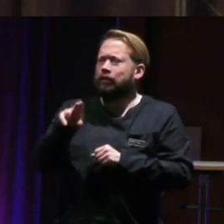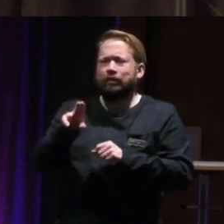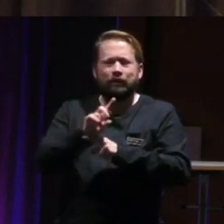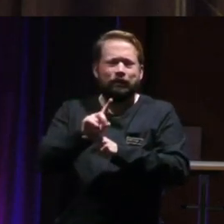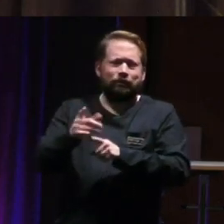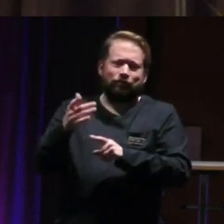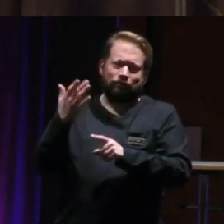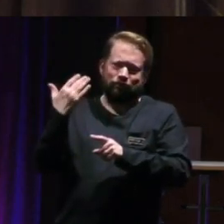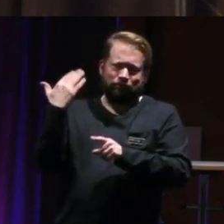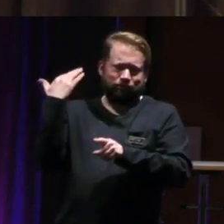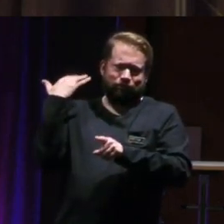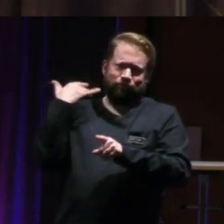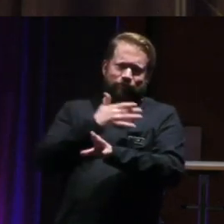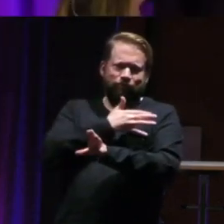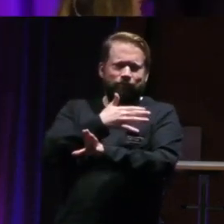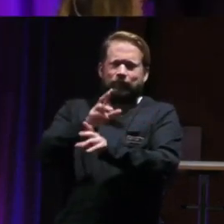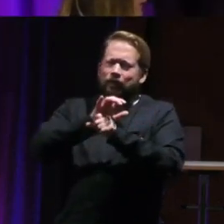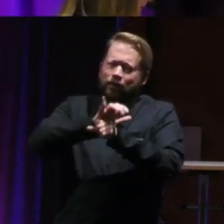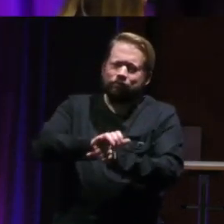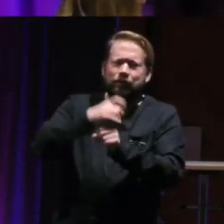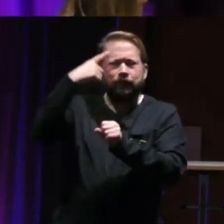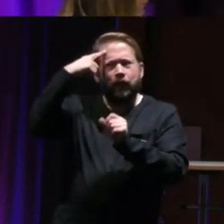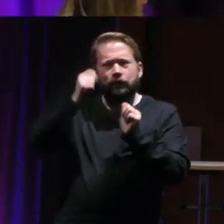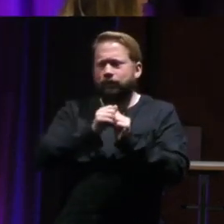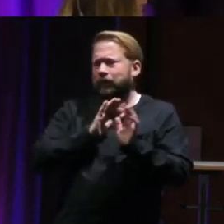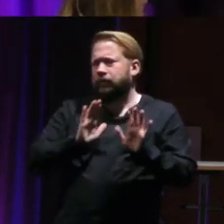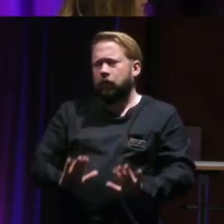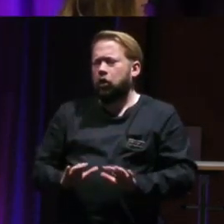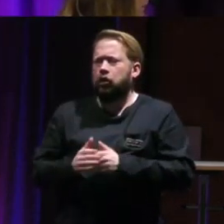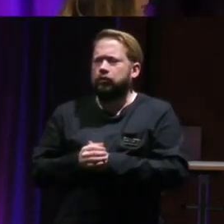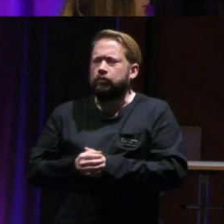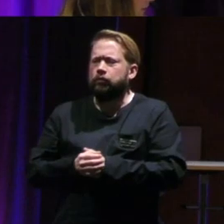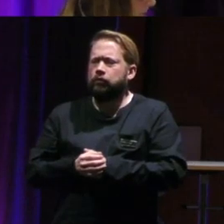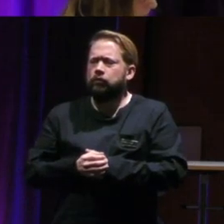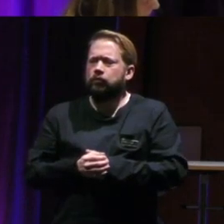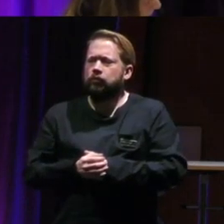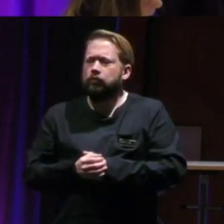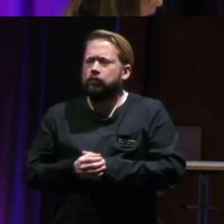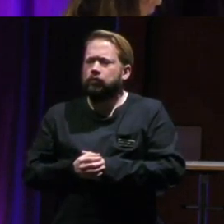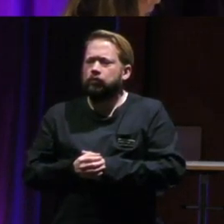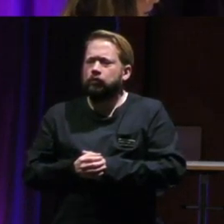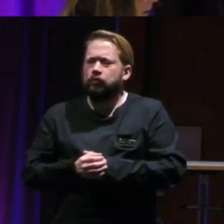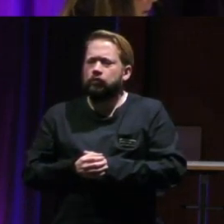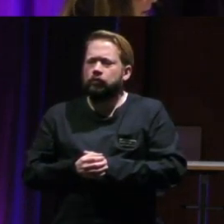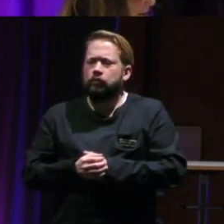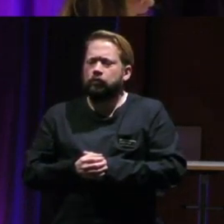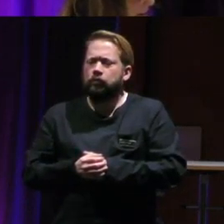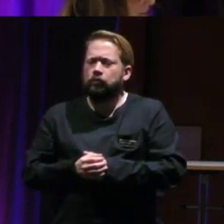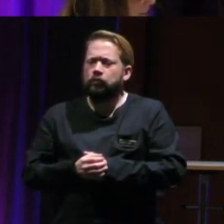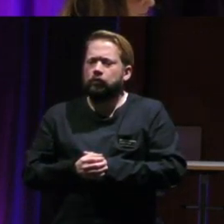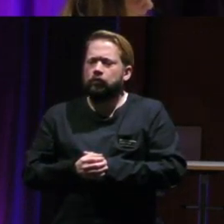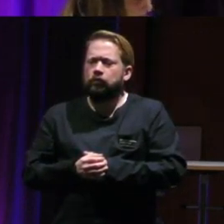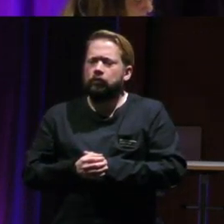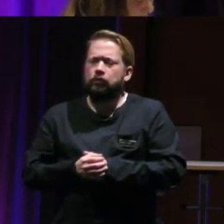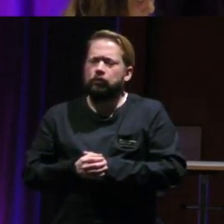more widespread than just that movie and that particular situation. Now,